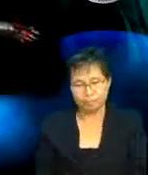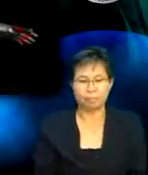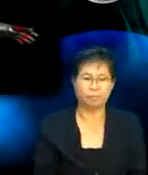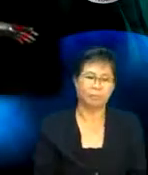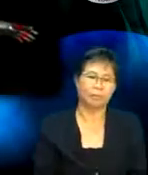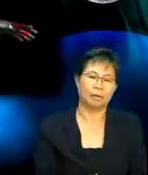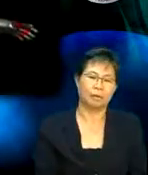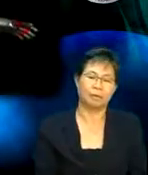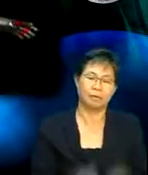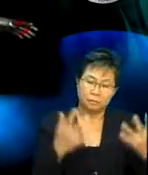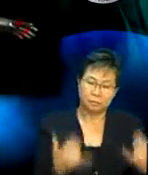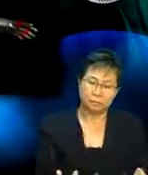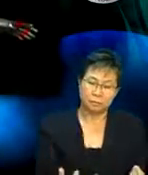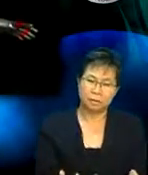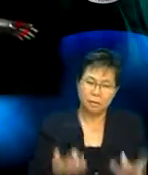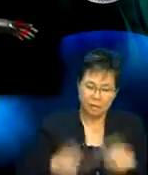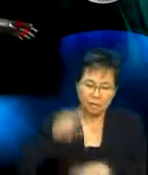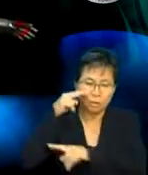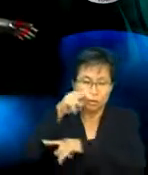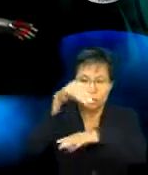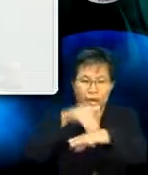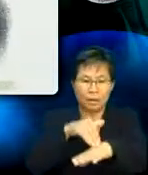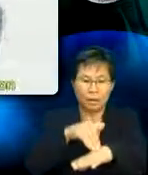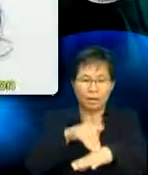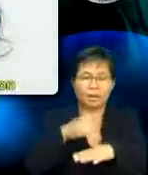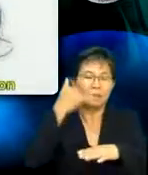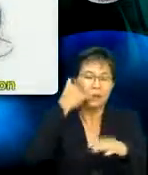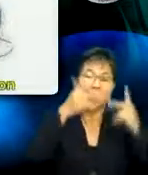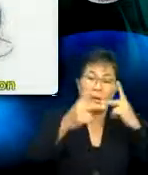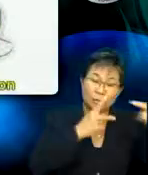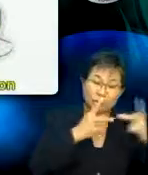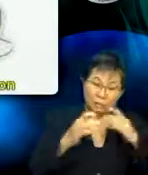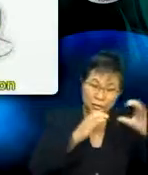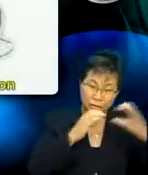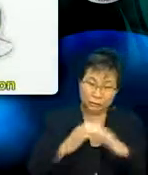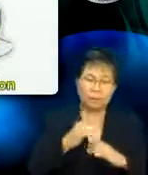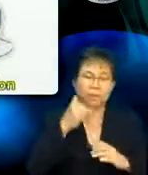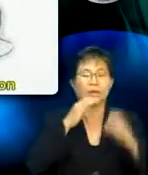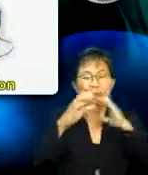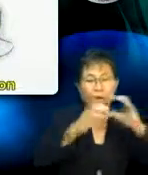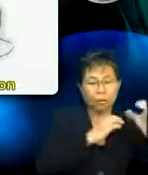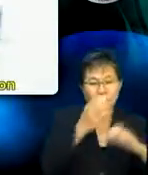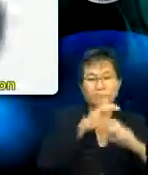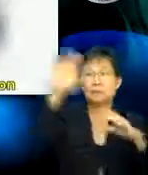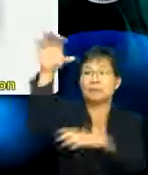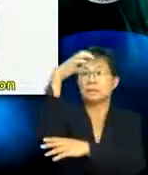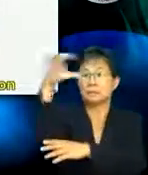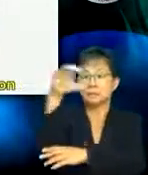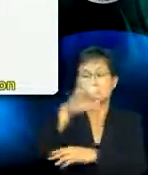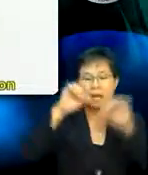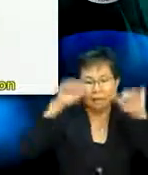Now, let's look at telecommunications. Communication satellites enable